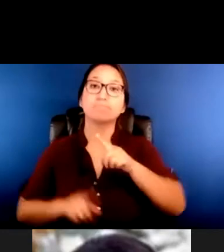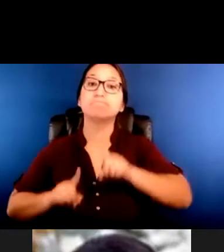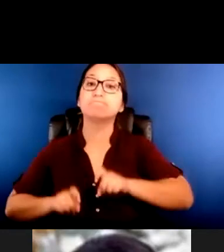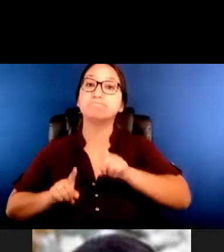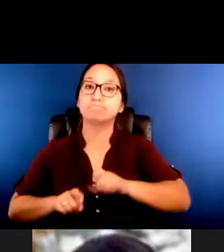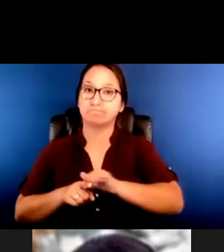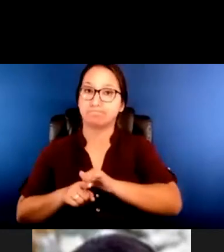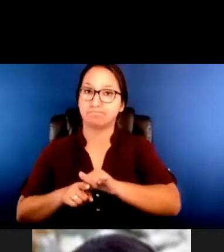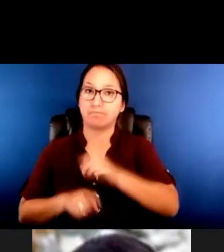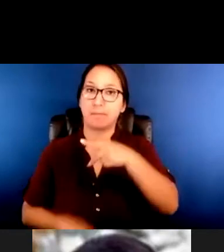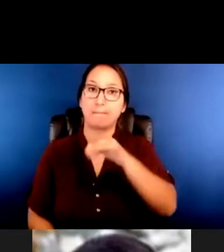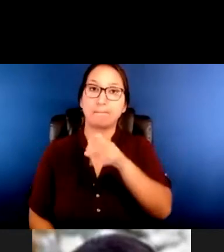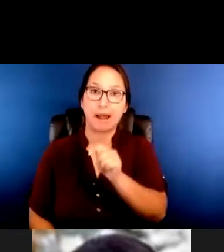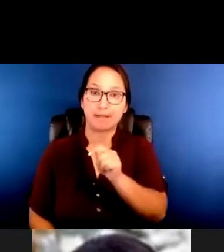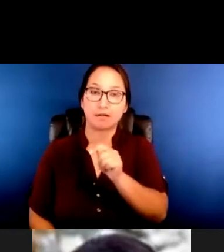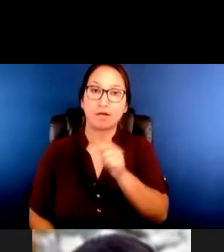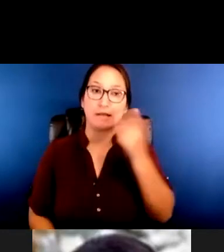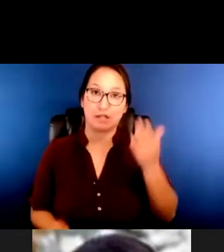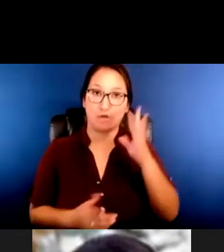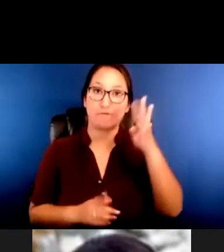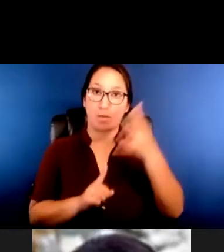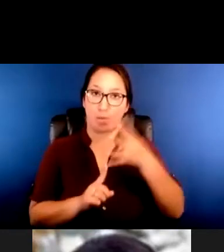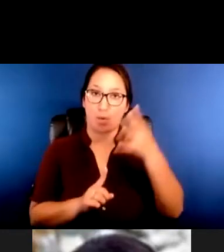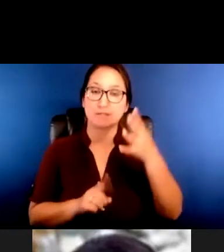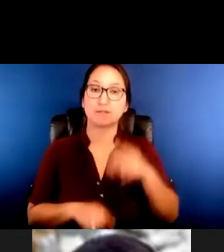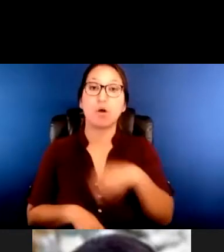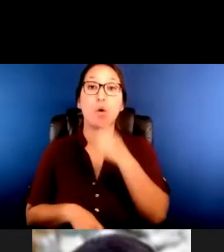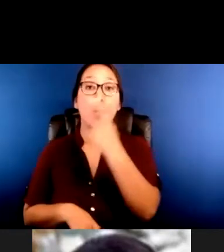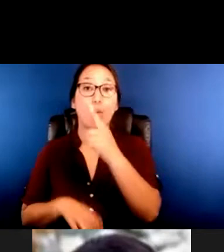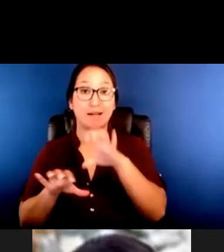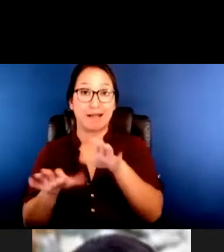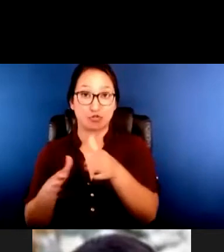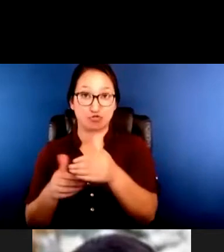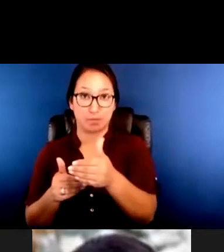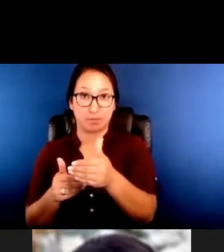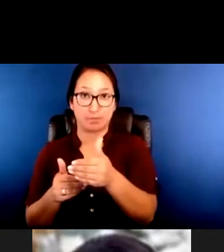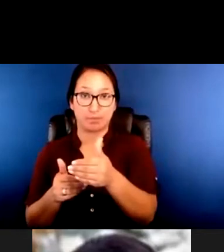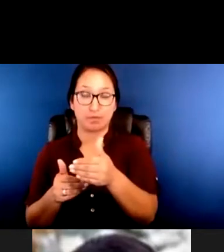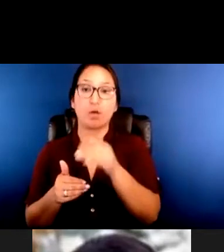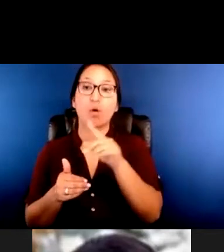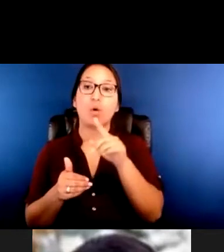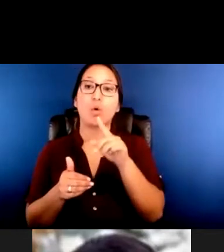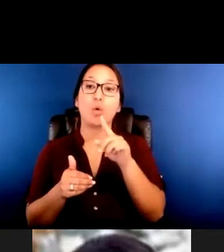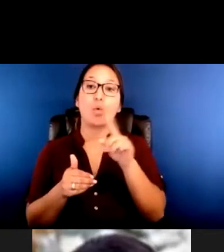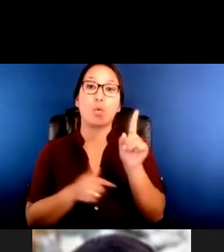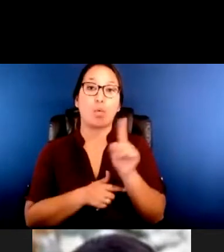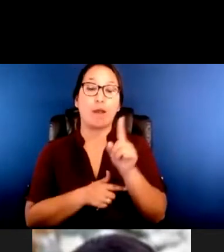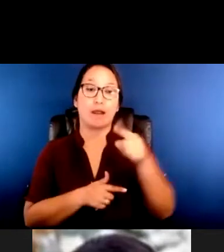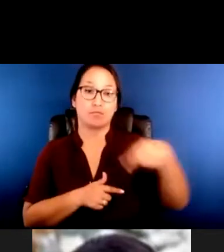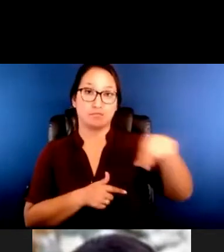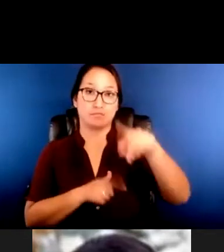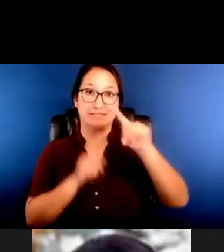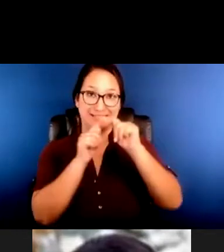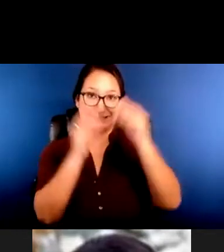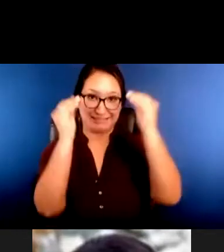one classroom where teachers are teaming to do something different. We want to be a